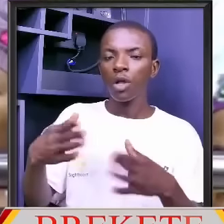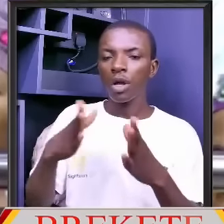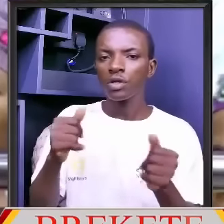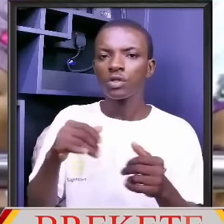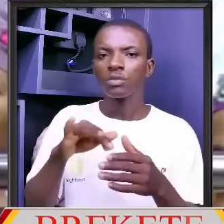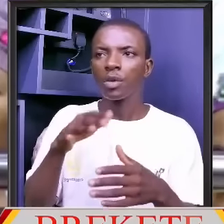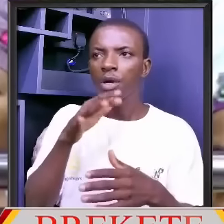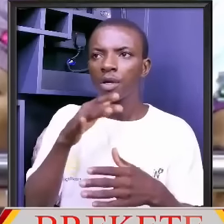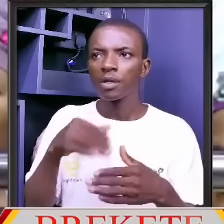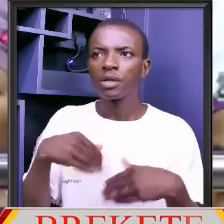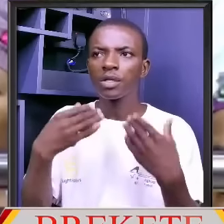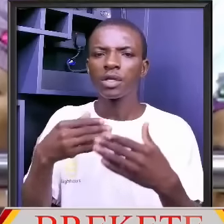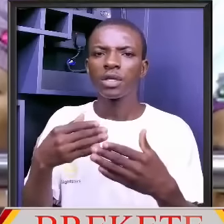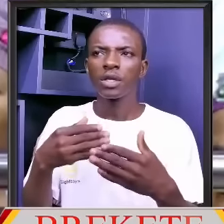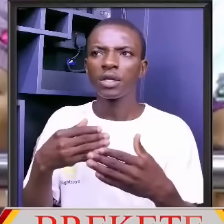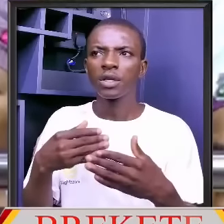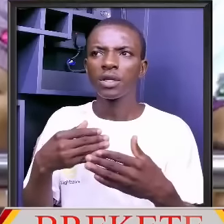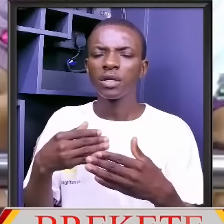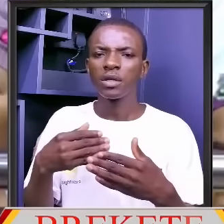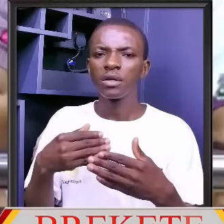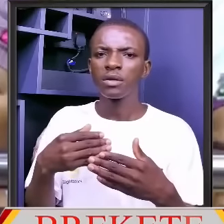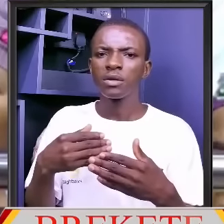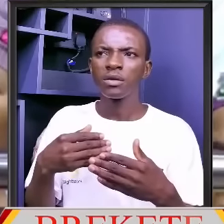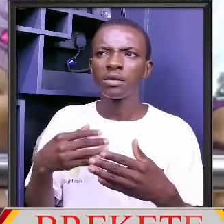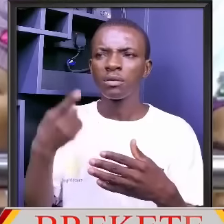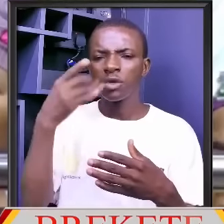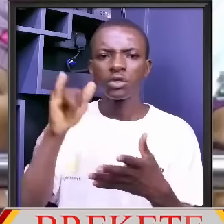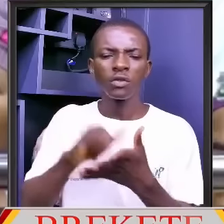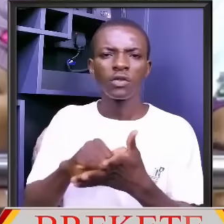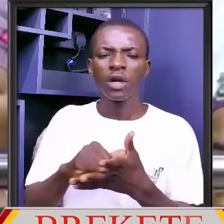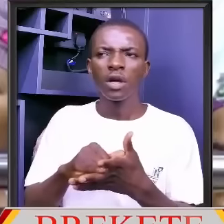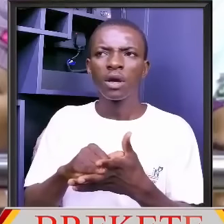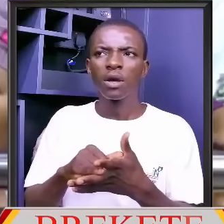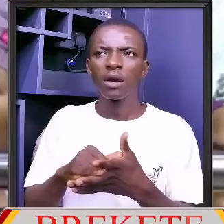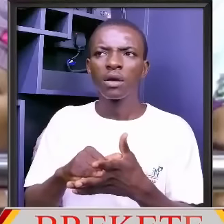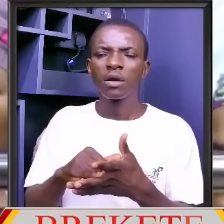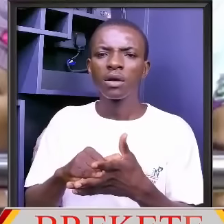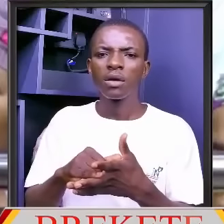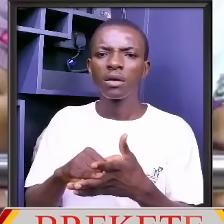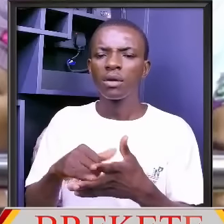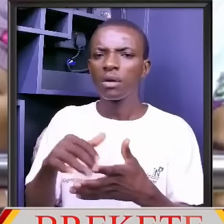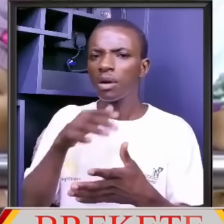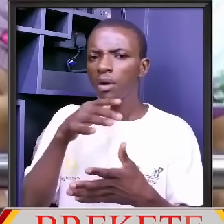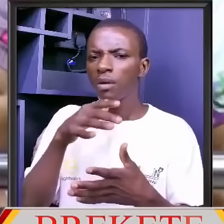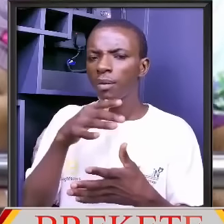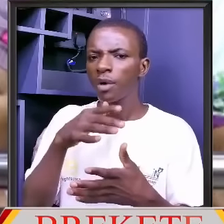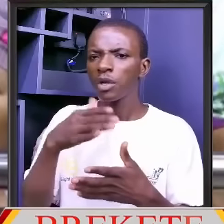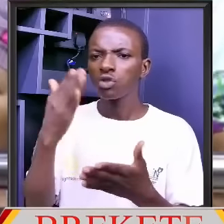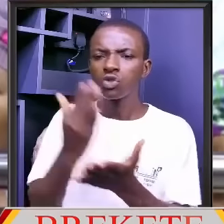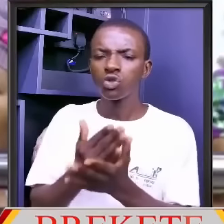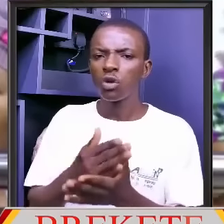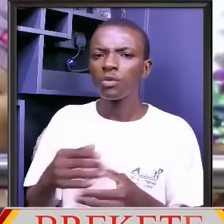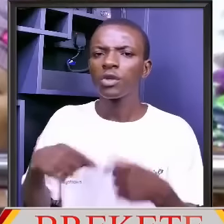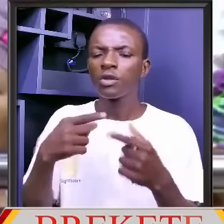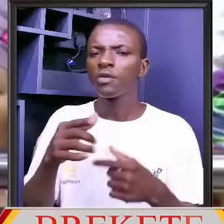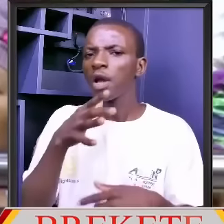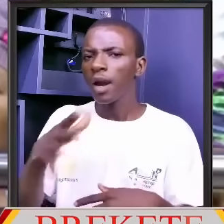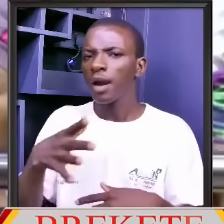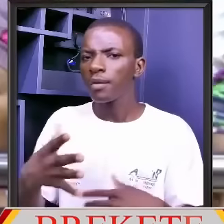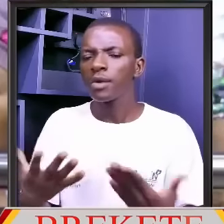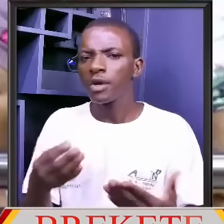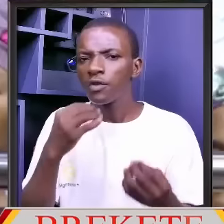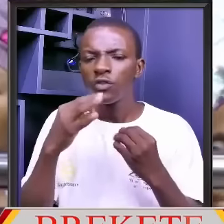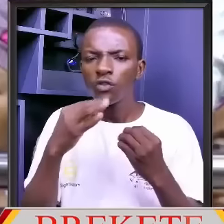they bring food, come give my grandmama they eat. Because of that one, my mama can't stop to they bring food, come give my